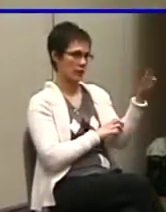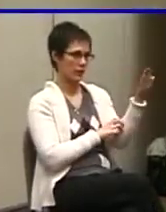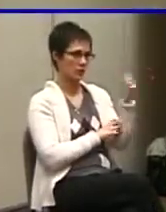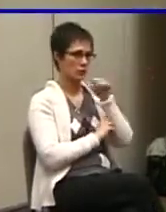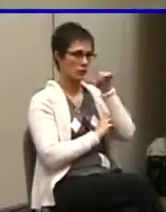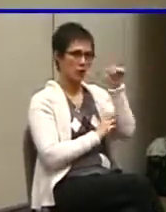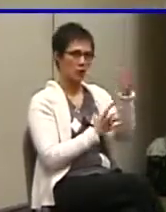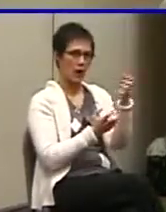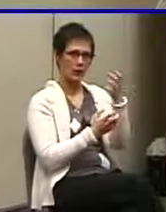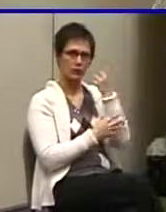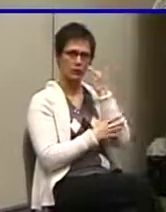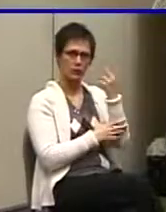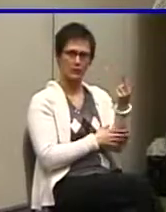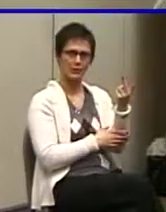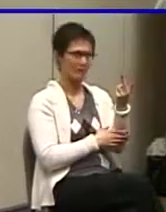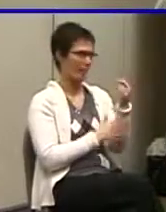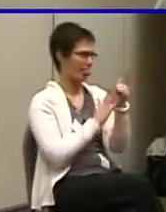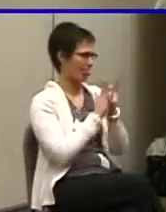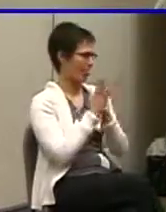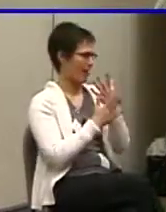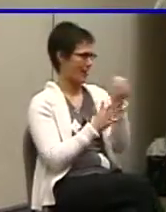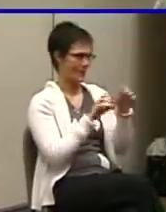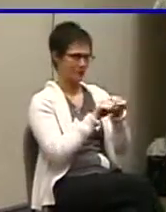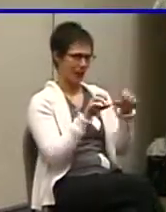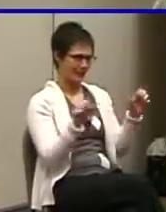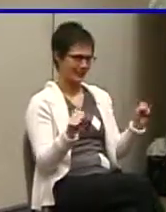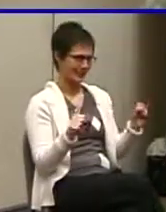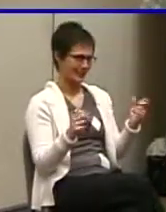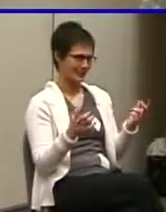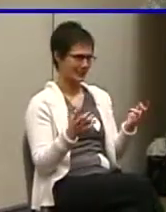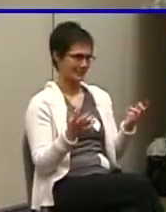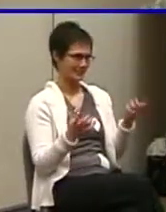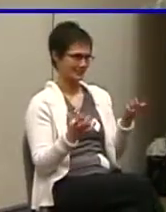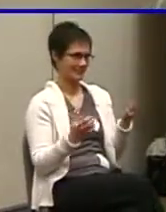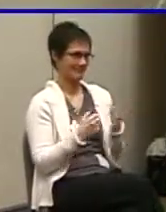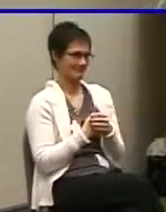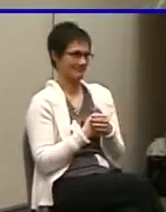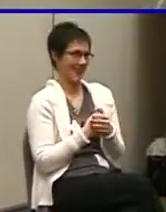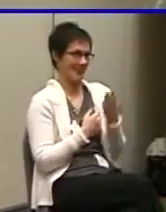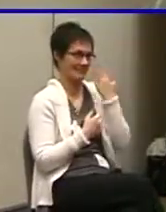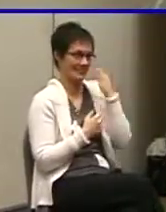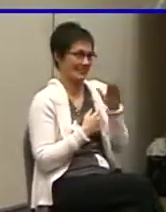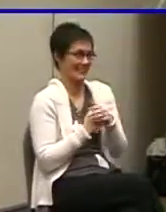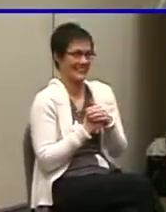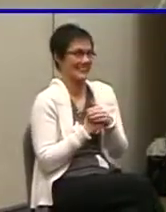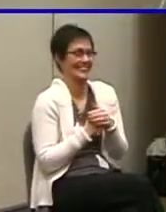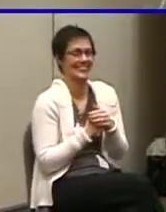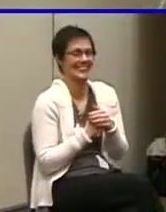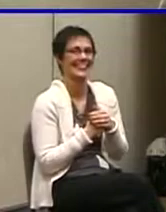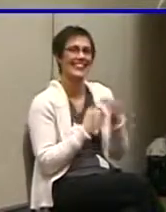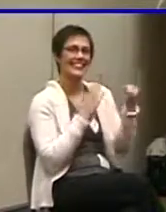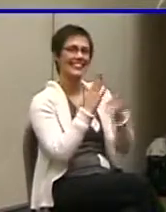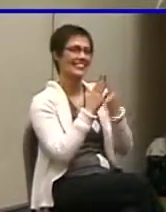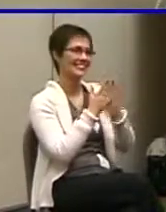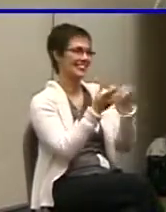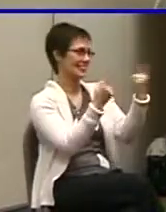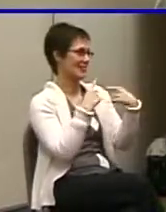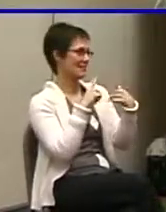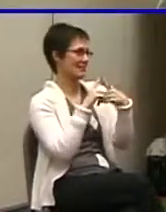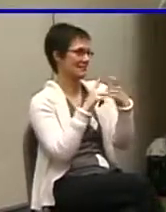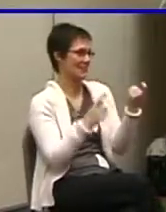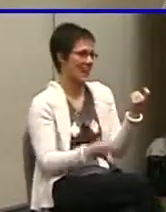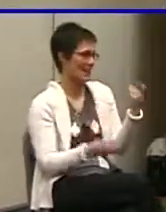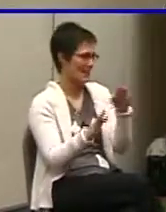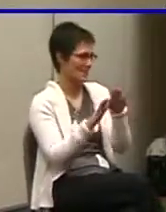sausage. The FBA process clearly comes from a behavioral paradigm. Okay? Now,